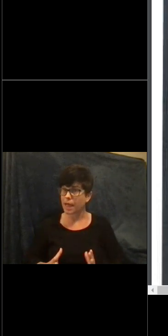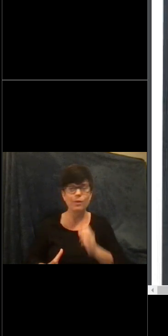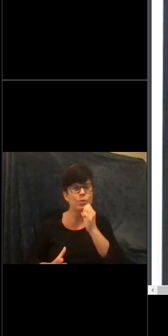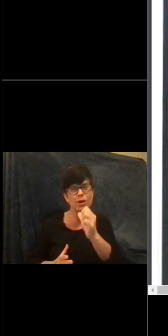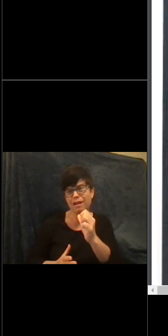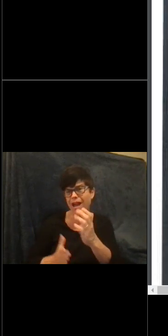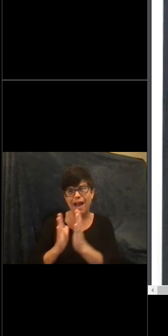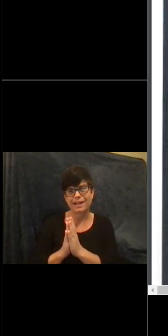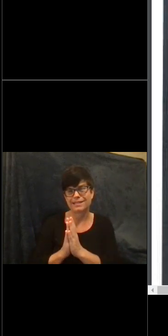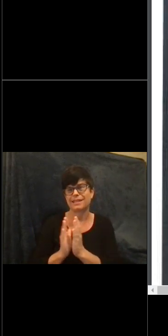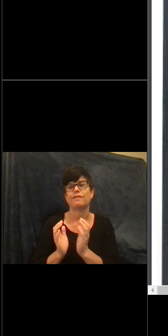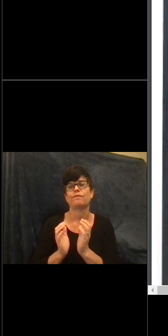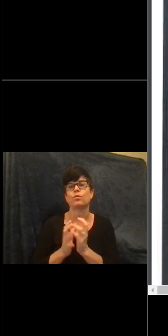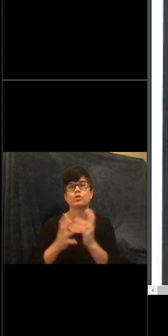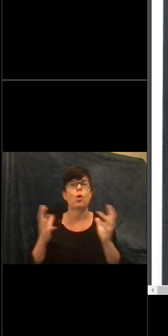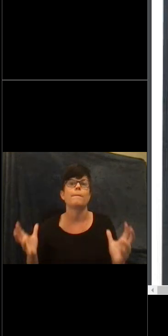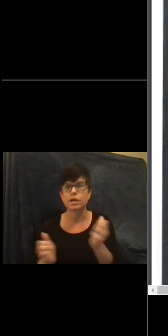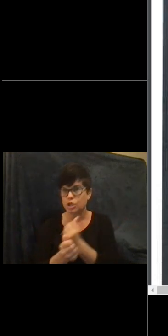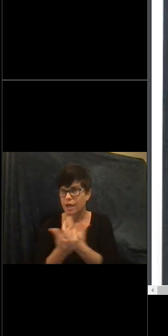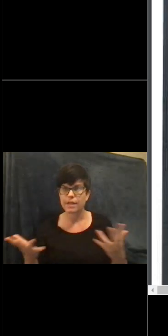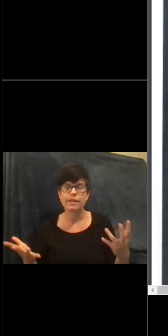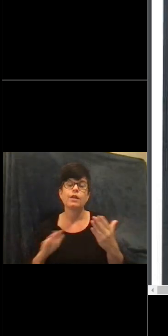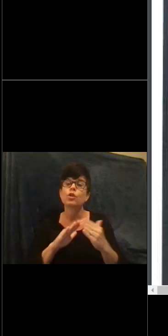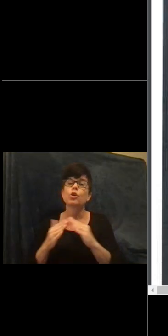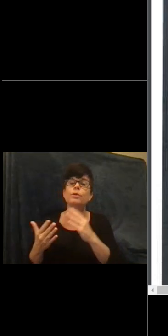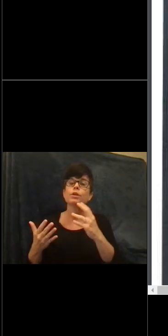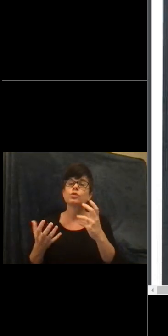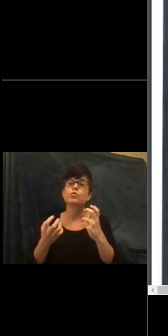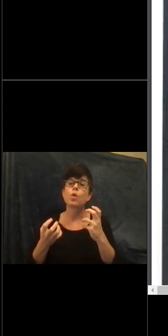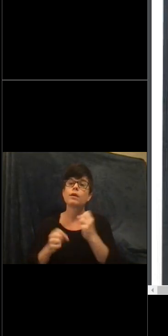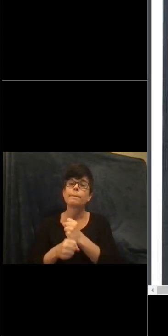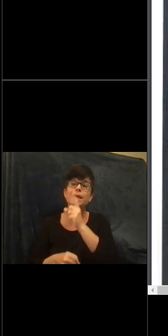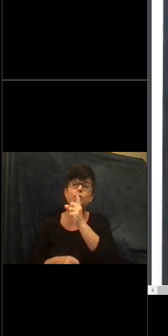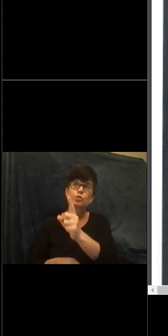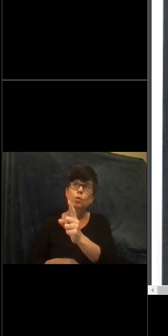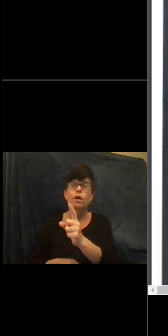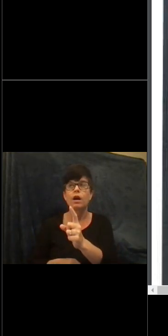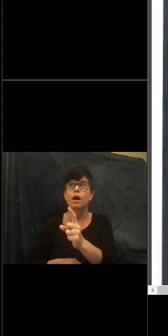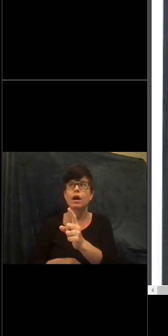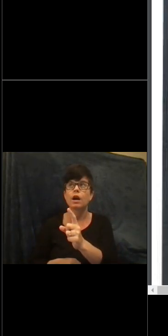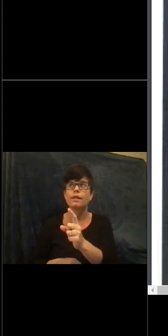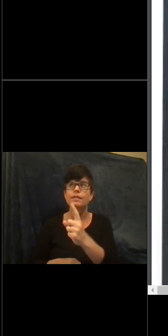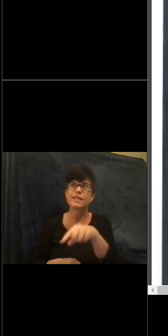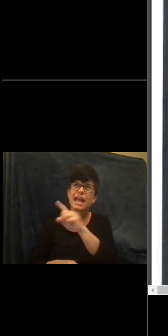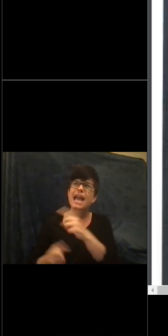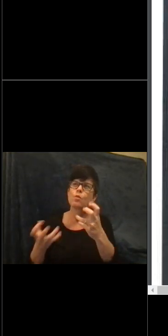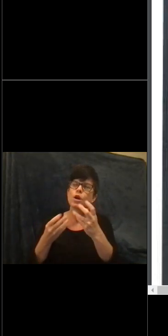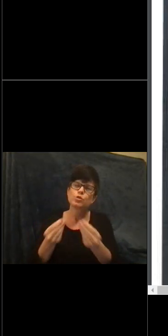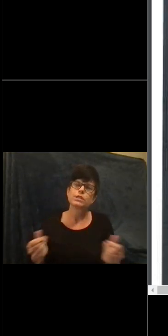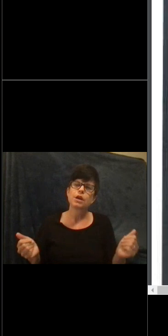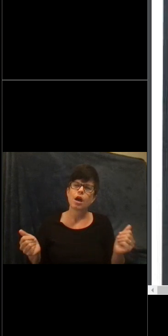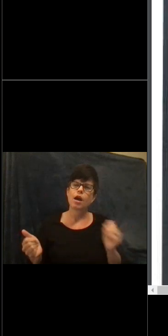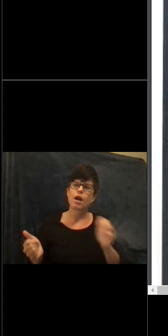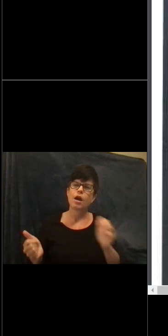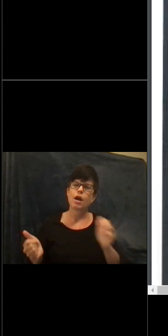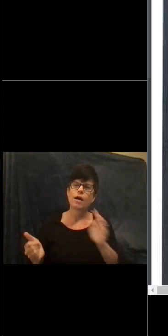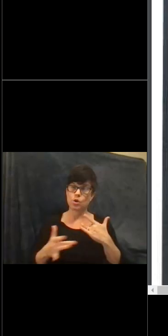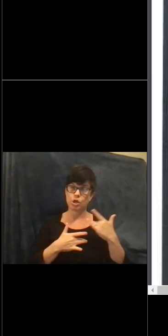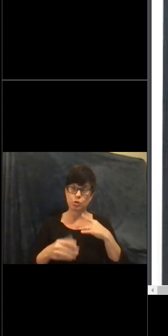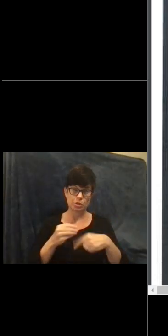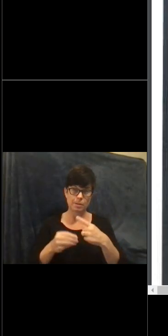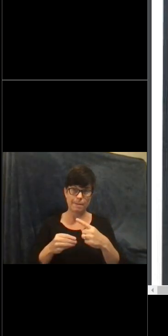everything. I think the community just wants to resolve their concerns with parking, and